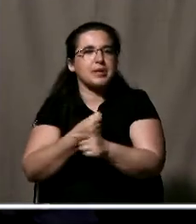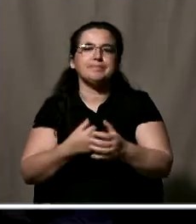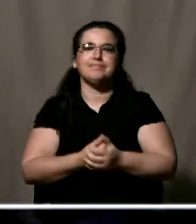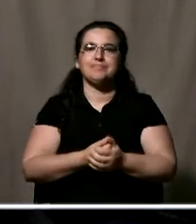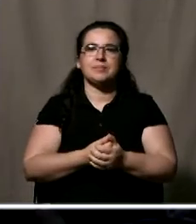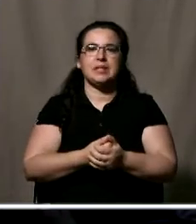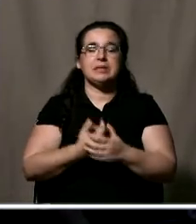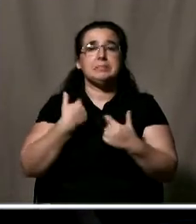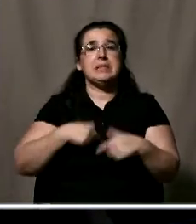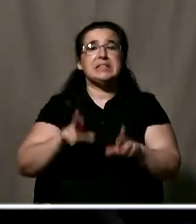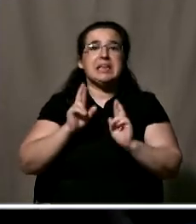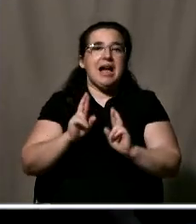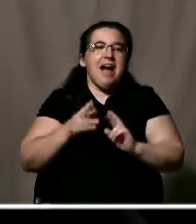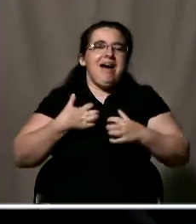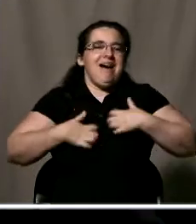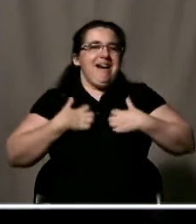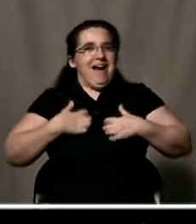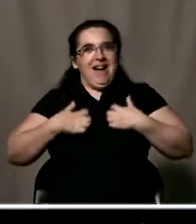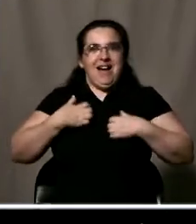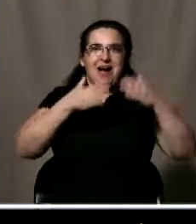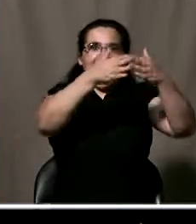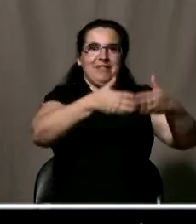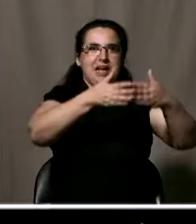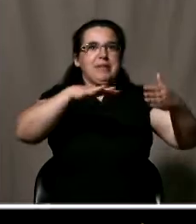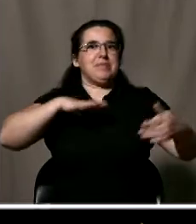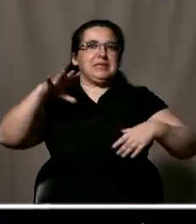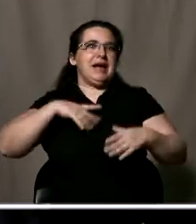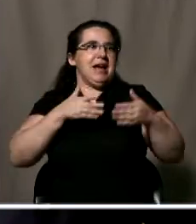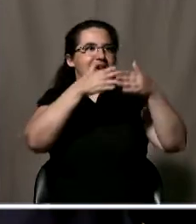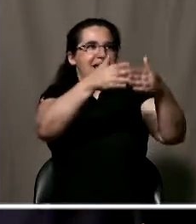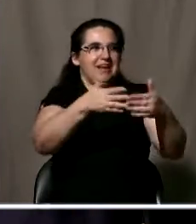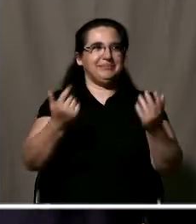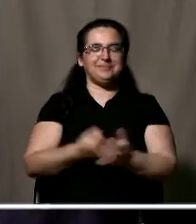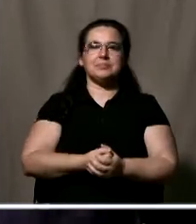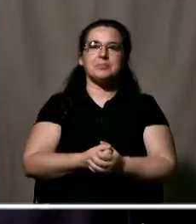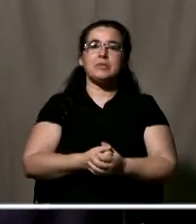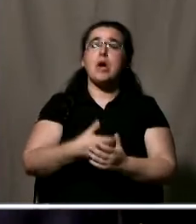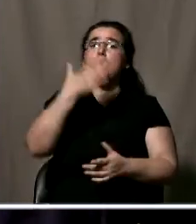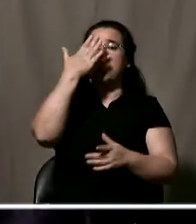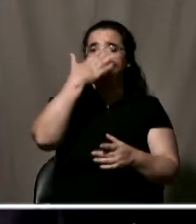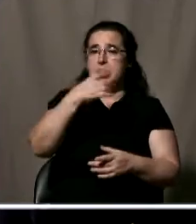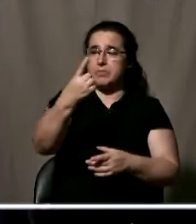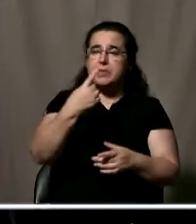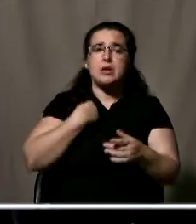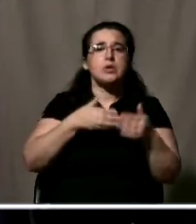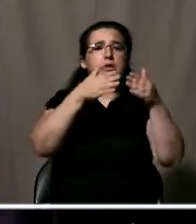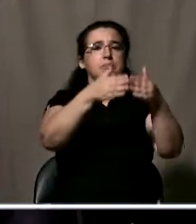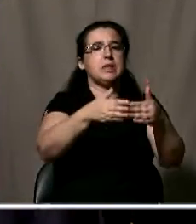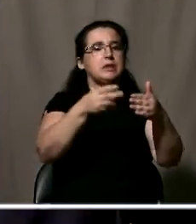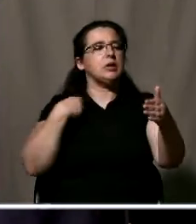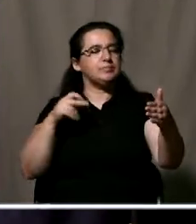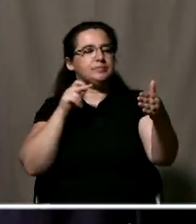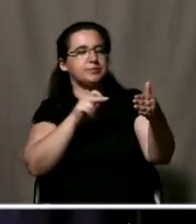ele não podia esperar pelo dia do cruzeiro. Now, the first day on the cruise, e o primeiro dia que ele esteve no cruzeiro, he surveyed the buffet.